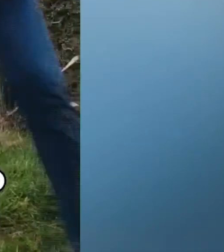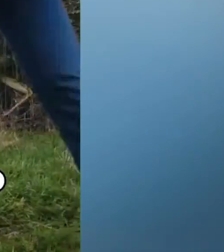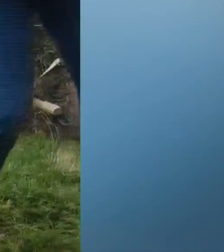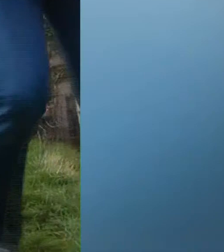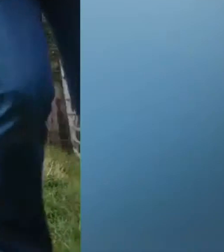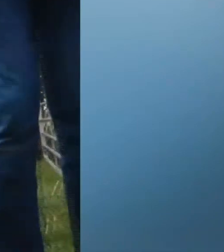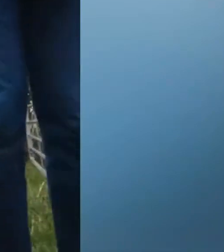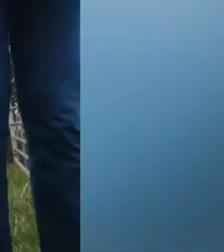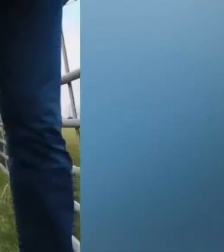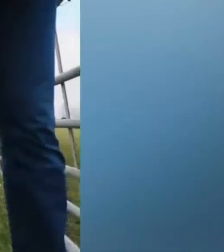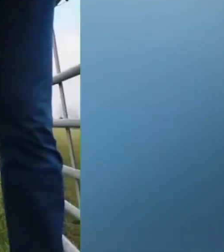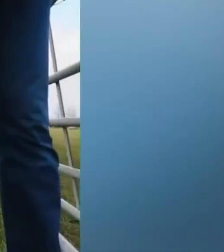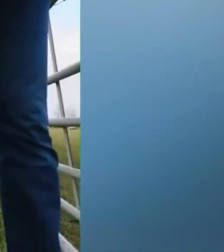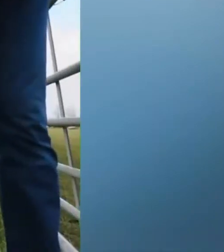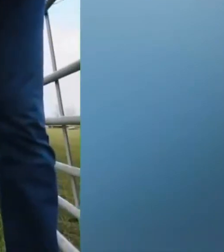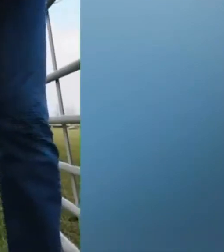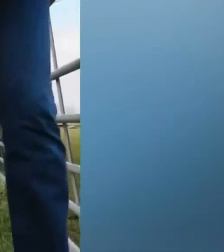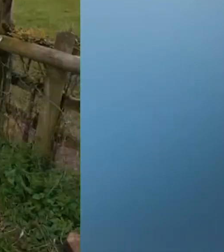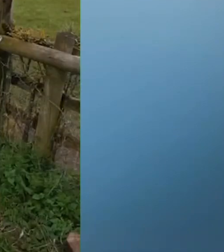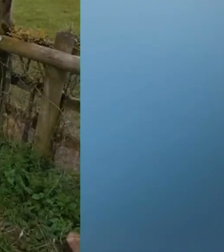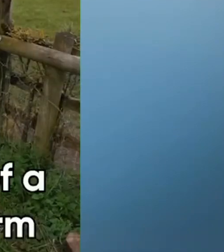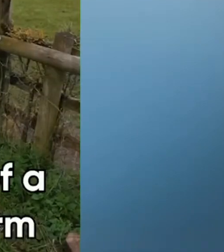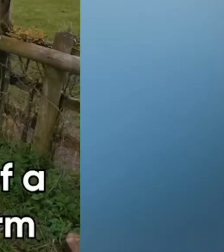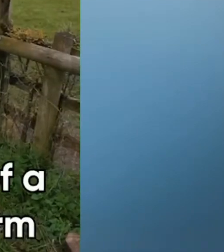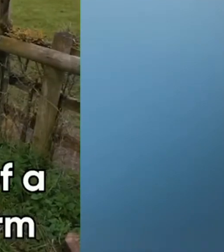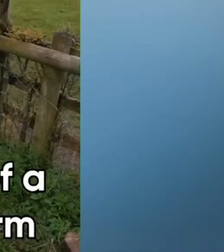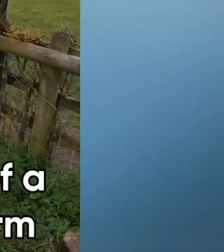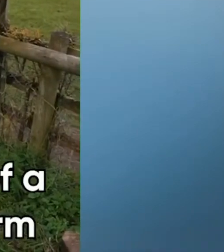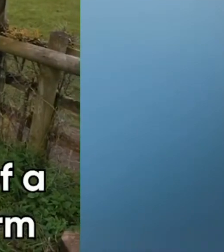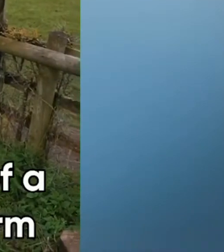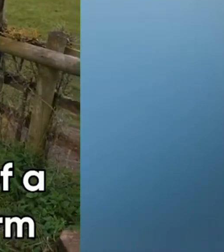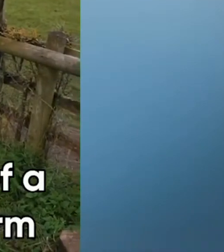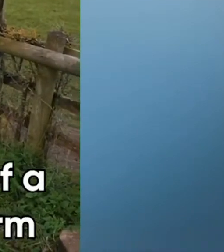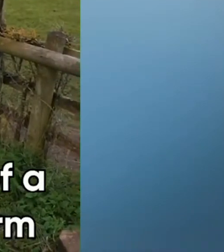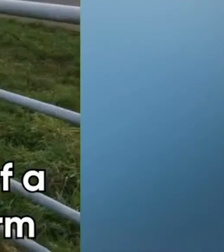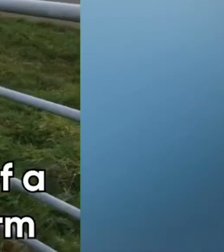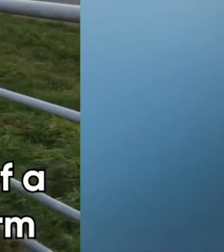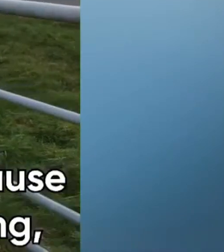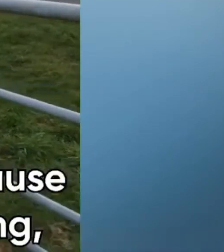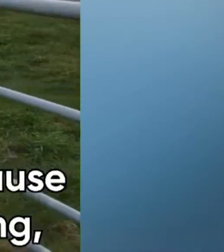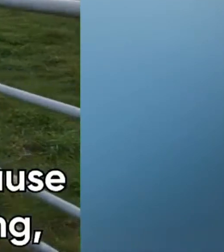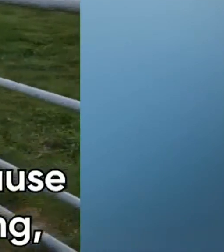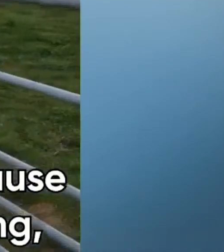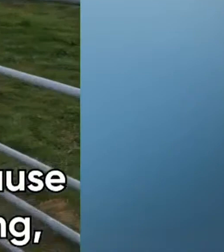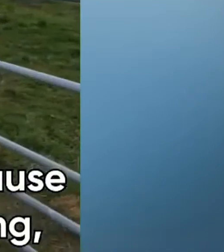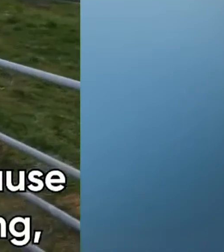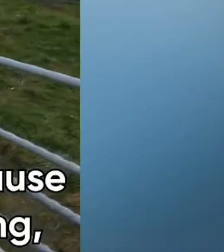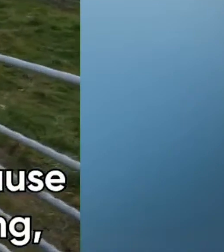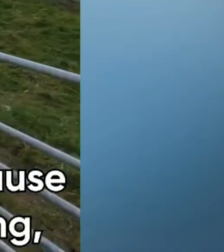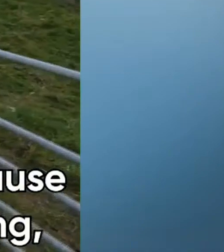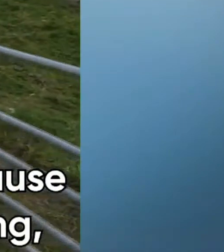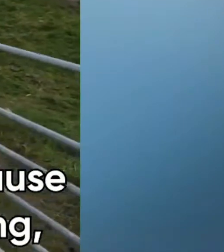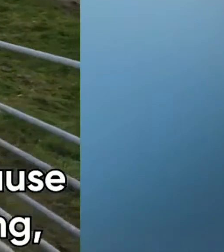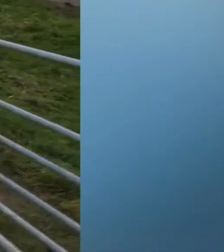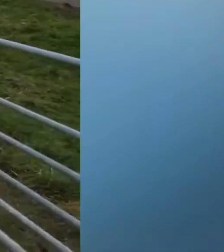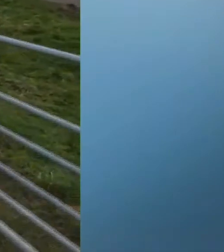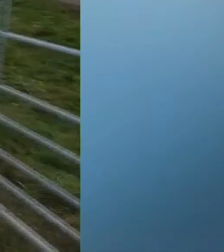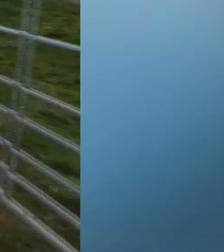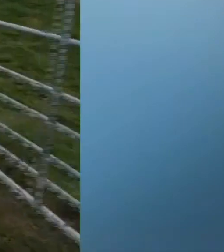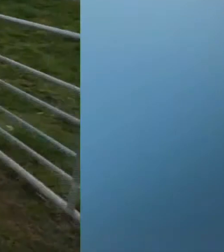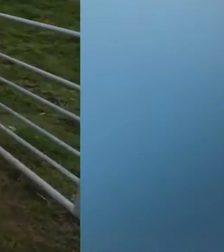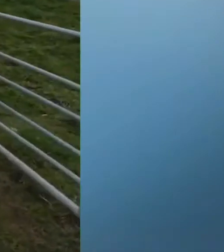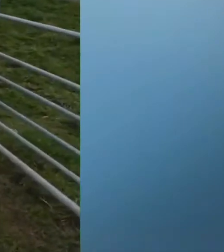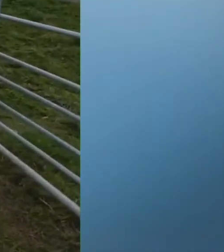find out more. Sit. Good girl. I think there's a bit of a problem with the term sheep worrying, because we just think worrying,